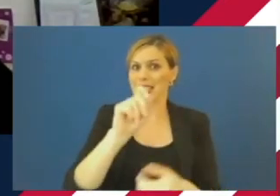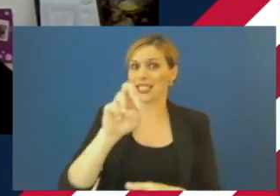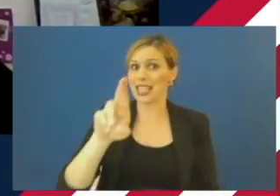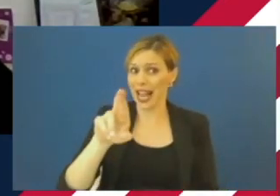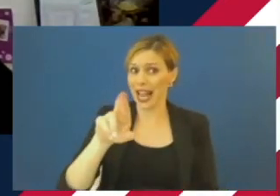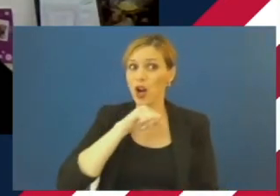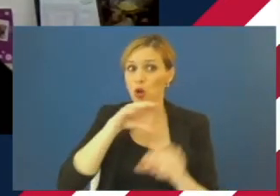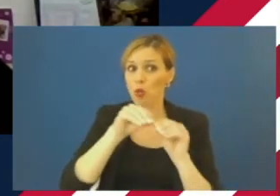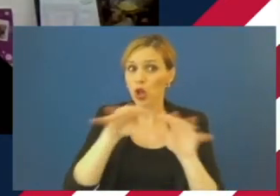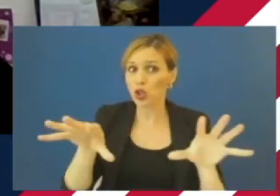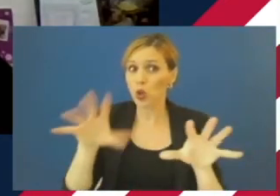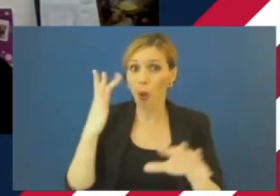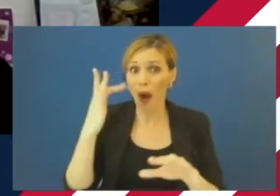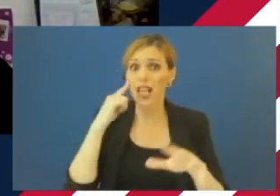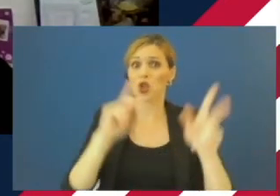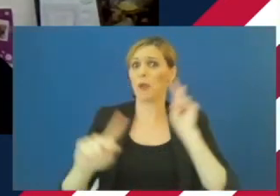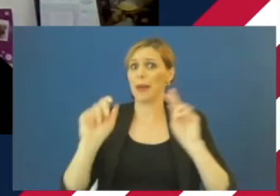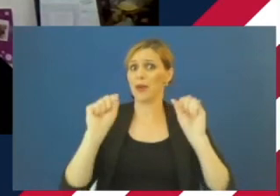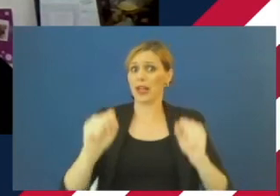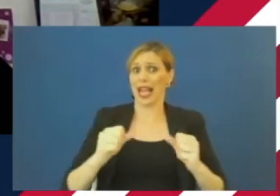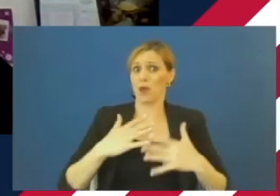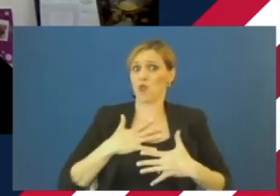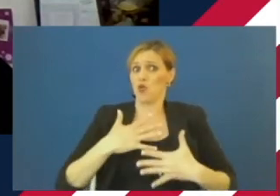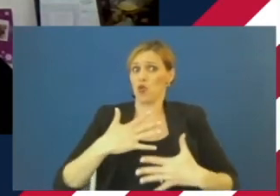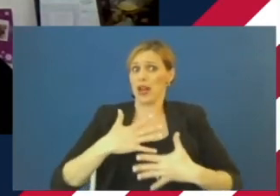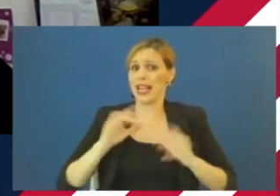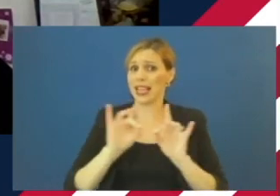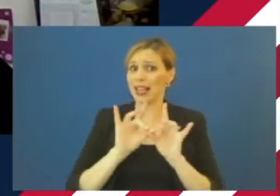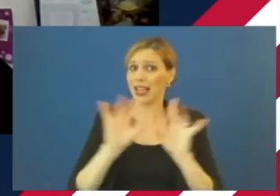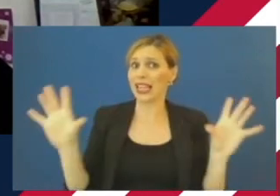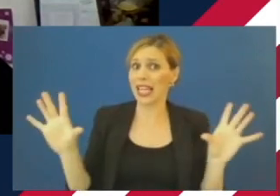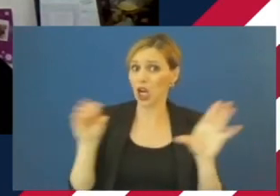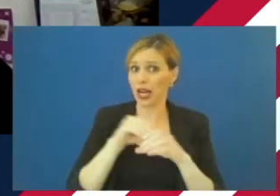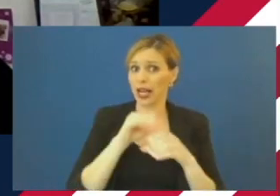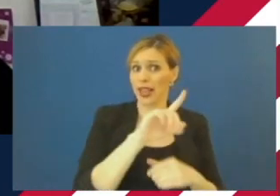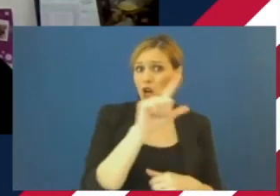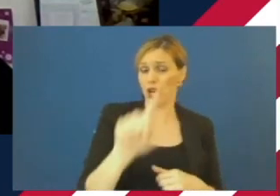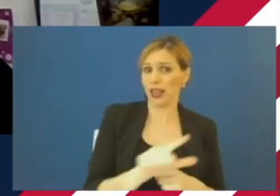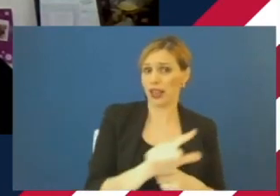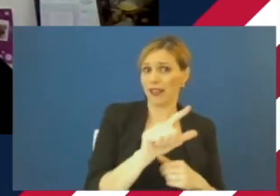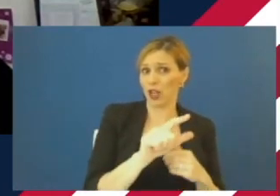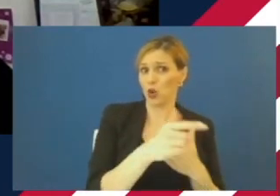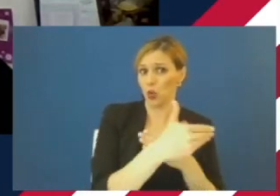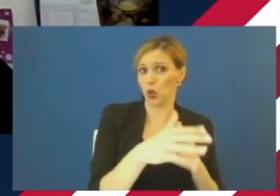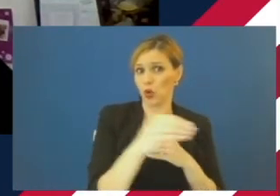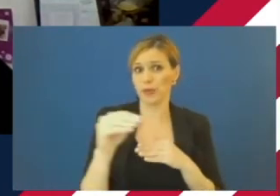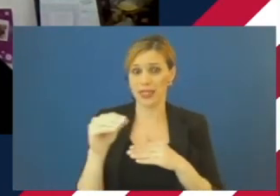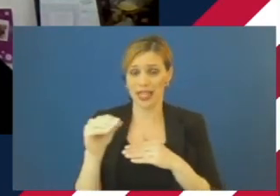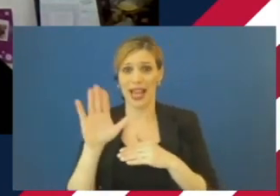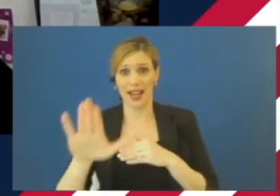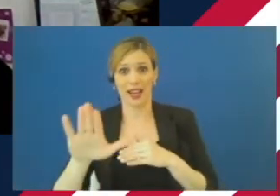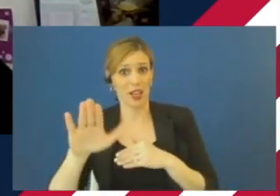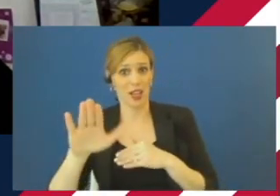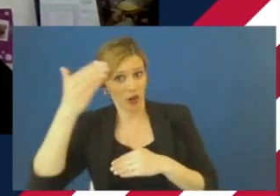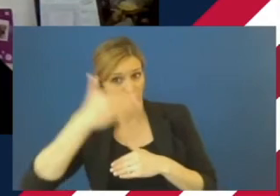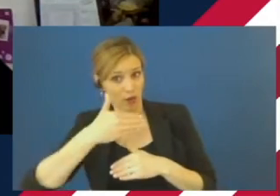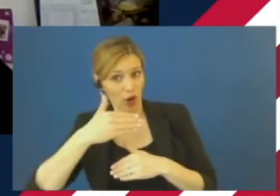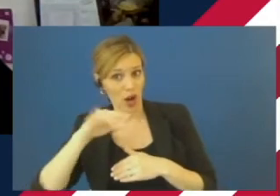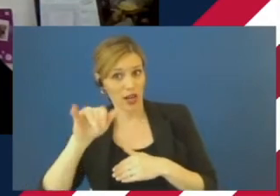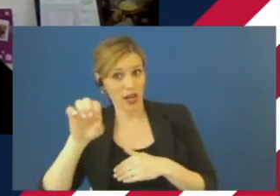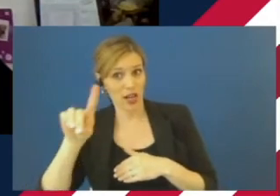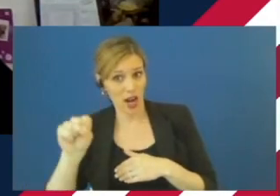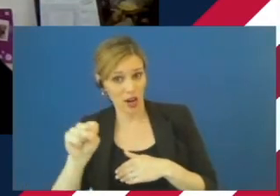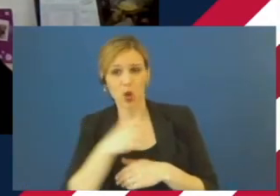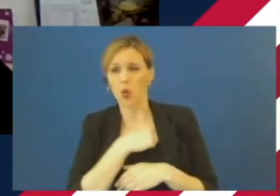living rooms and porches. We can issue executive orders compelling all federal agencies to use existing law and authority to enact immediate